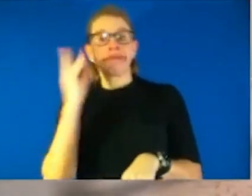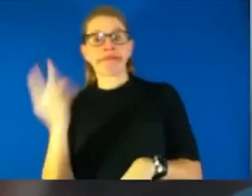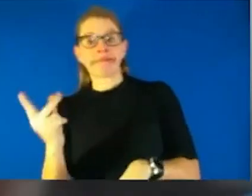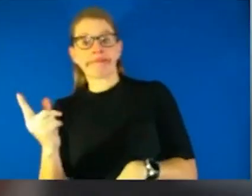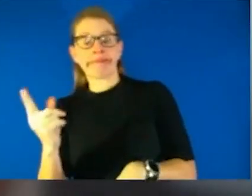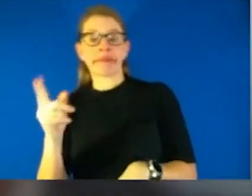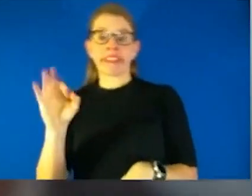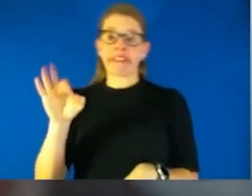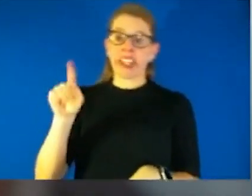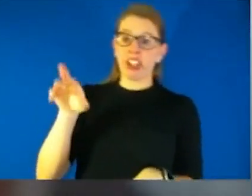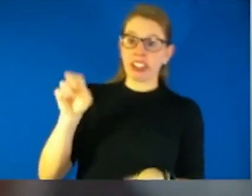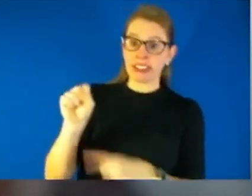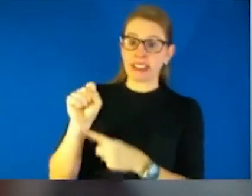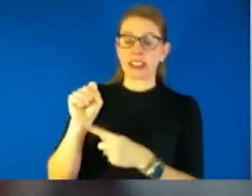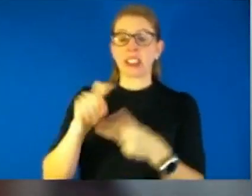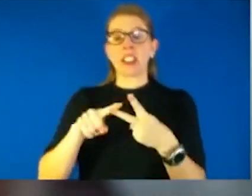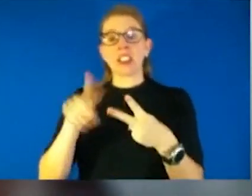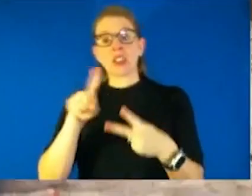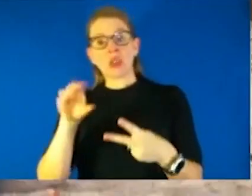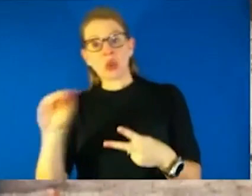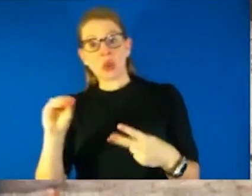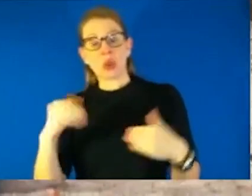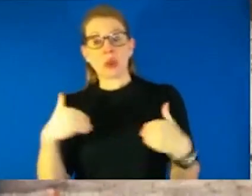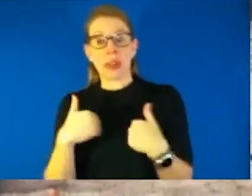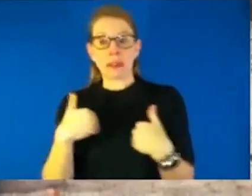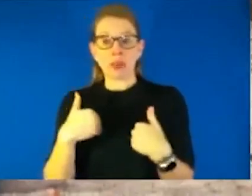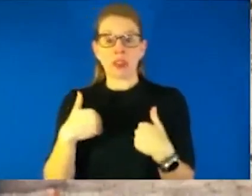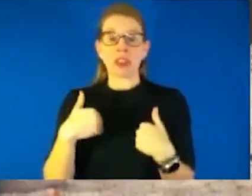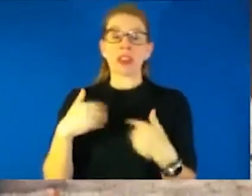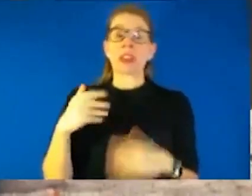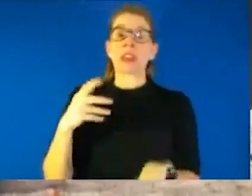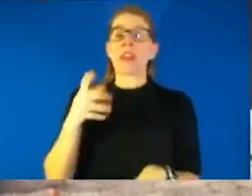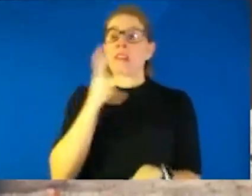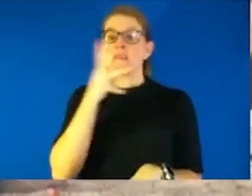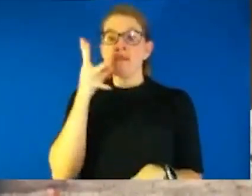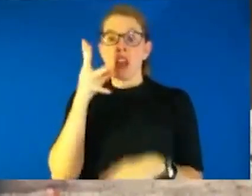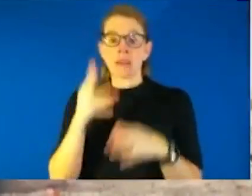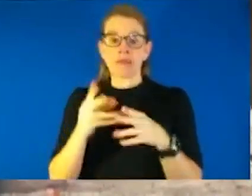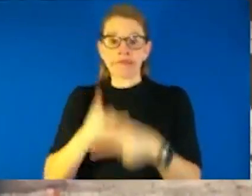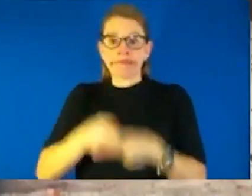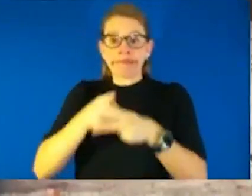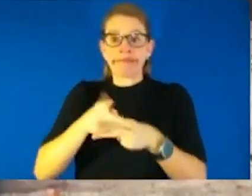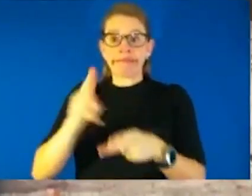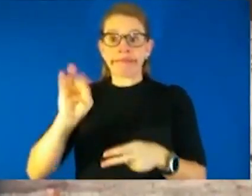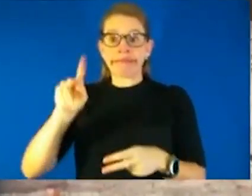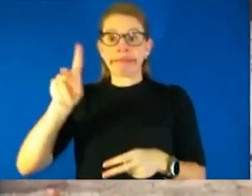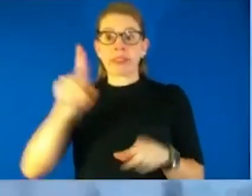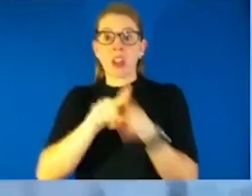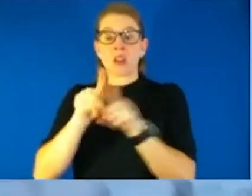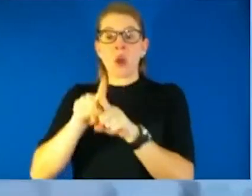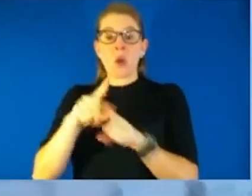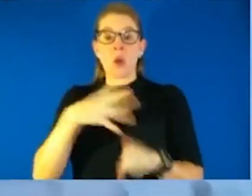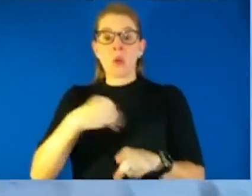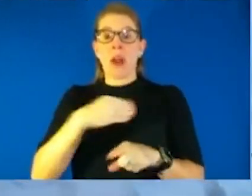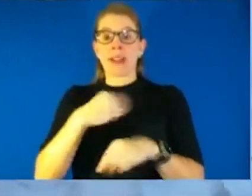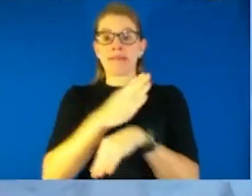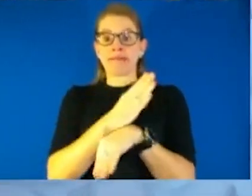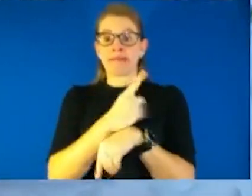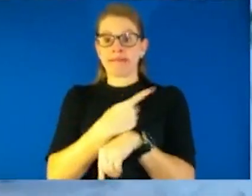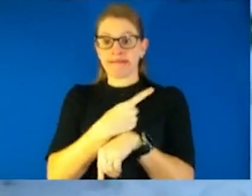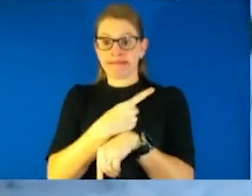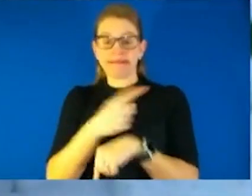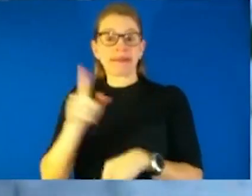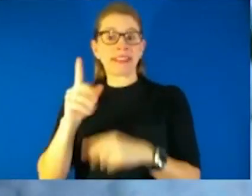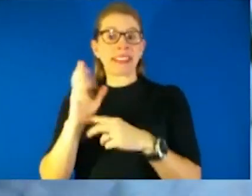animals like big cats and primates, farm-raised mink, and of course, we've heard about white-tailed deer. According to the CDC, most